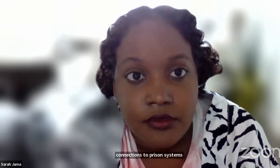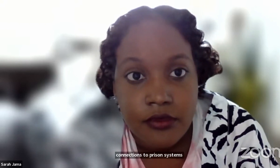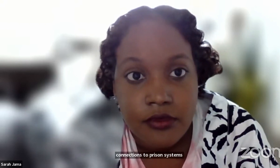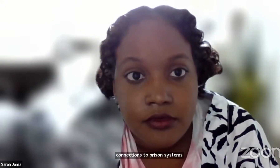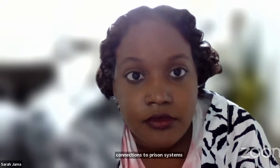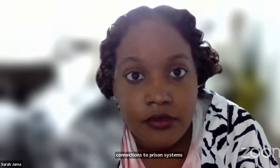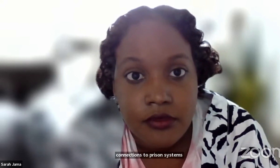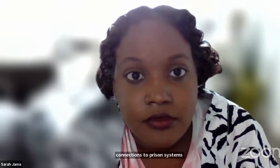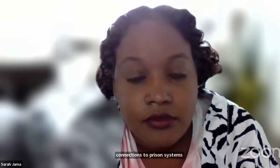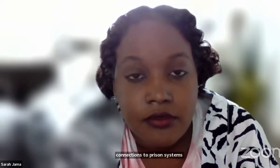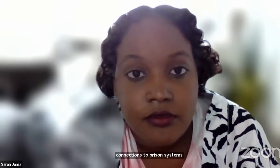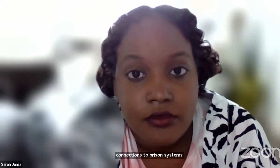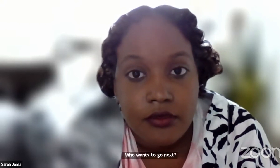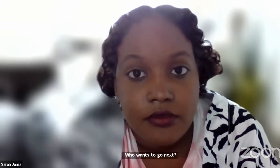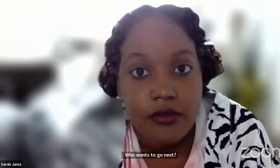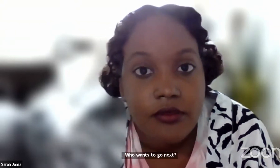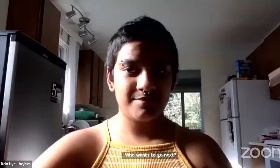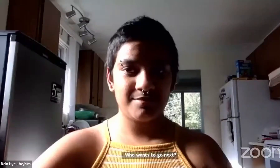Yeah, Jess, go for it.